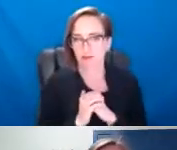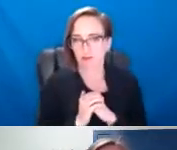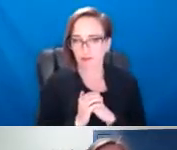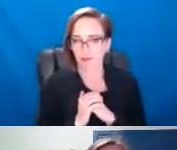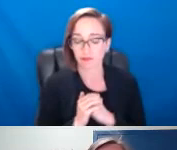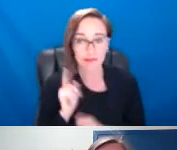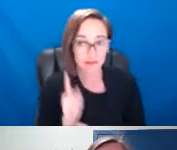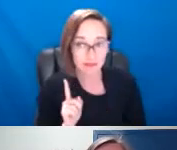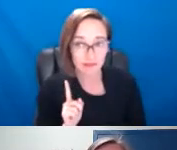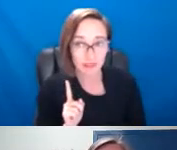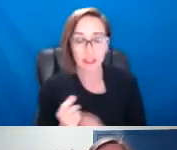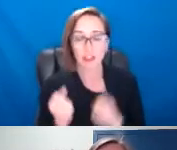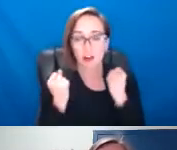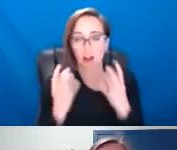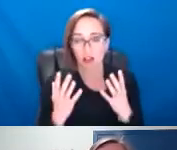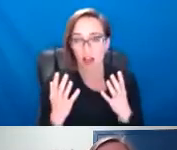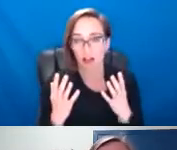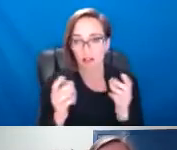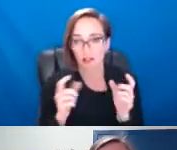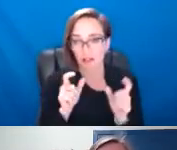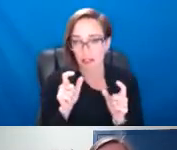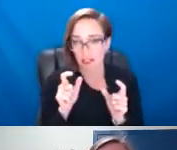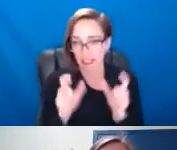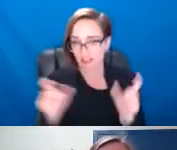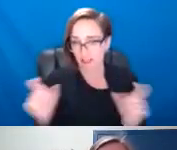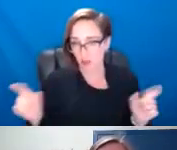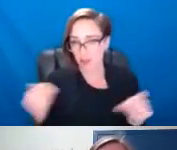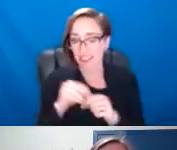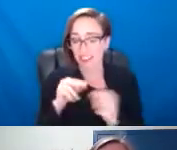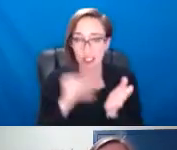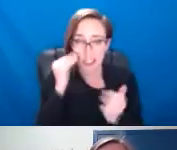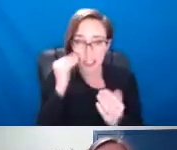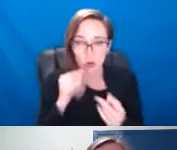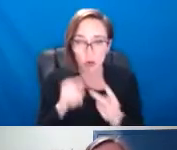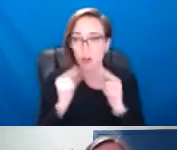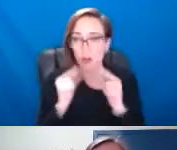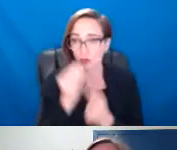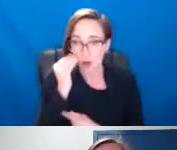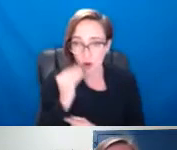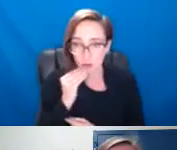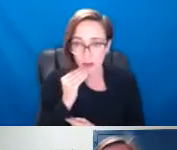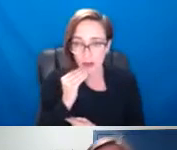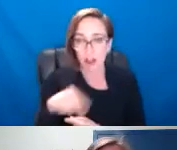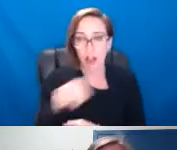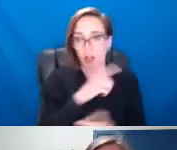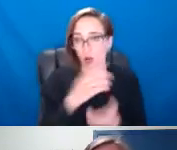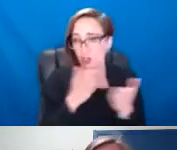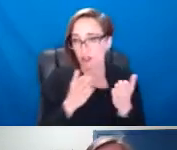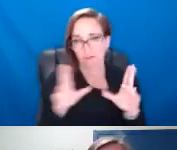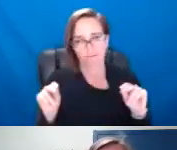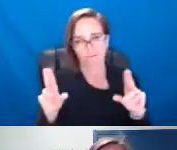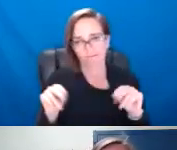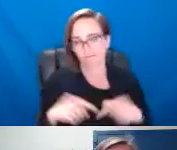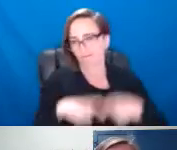are a lot of individuals who were in nursing homes and group homes, any of those services, we were not able to see